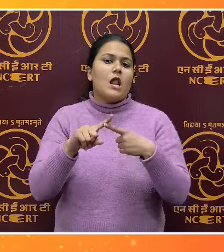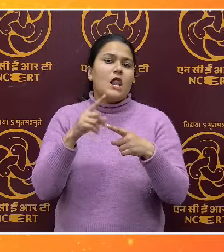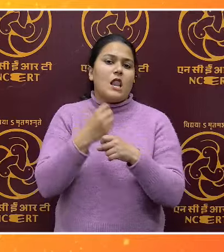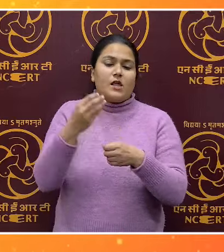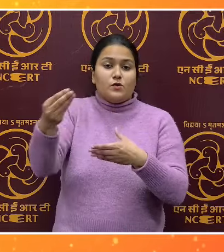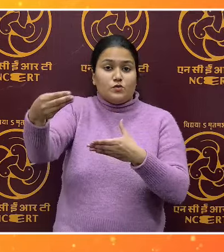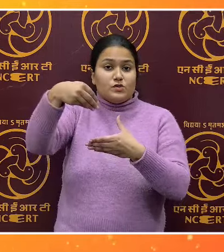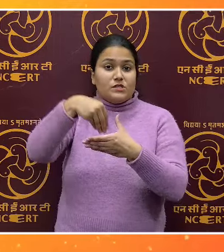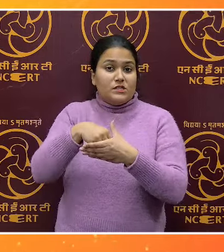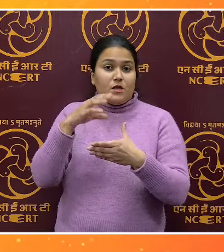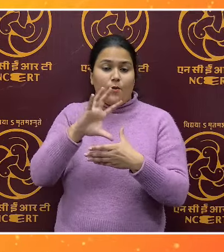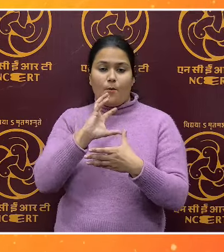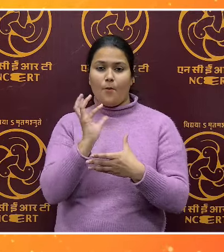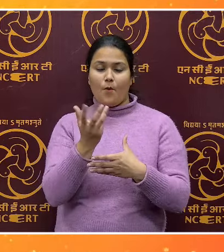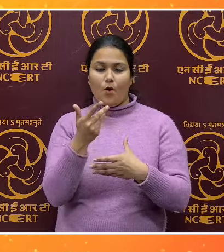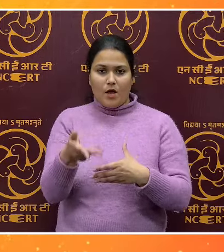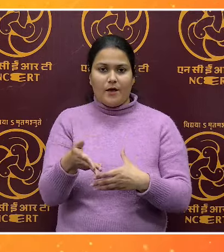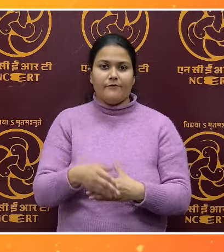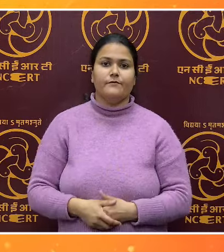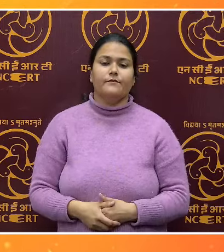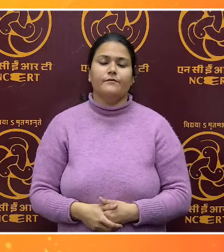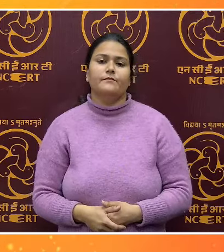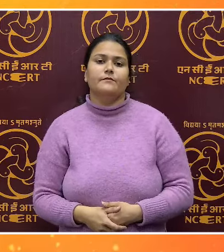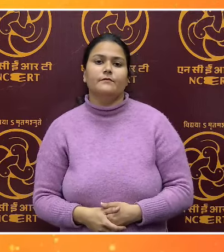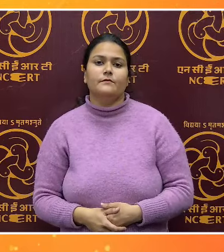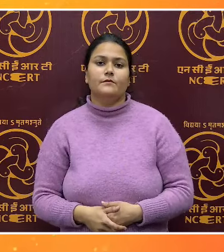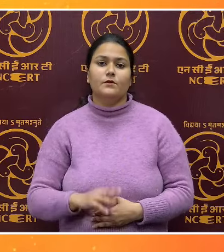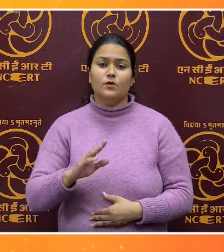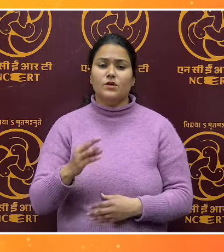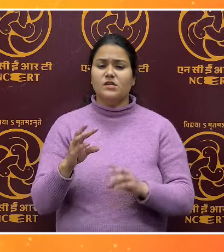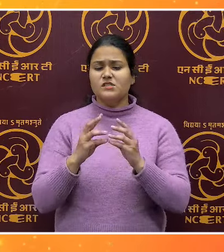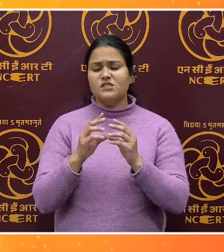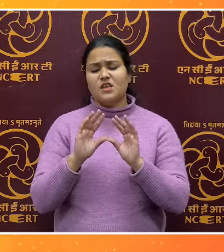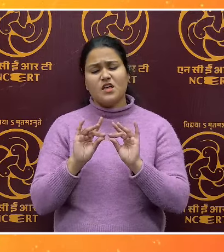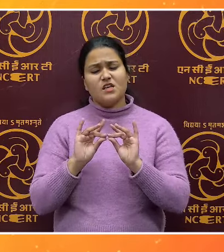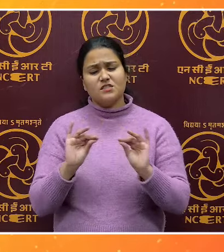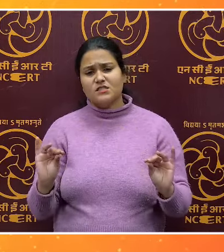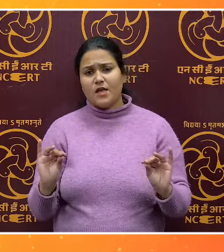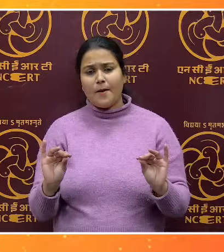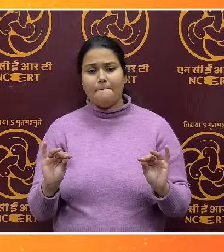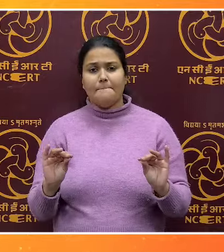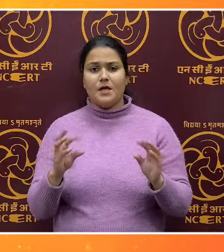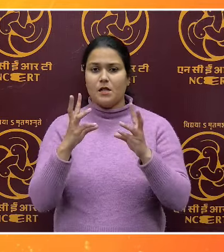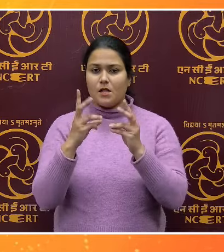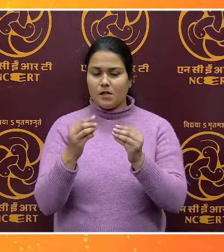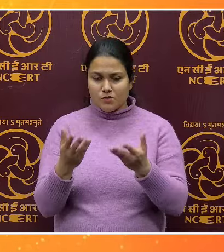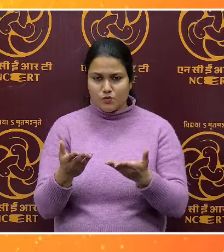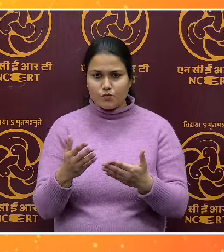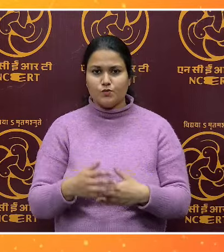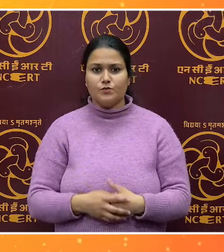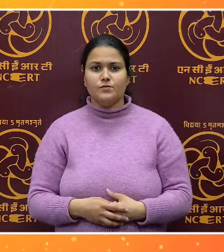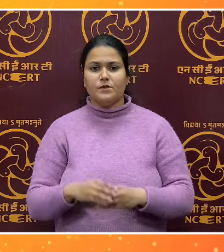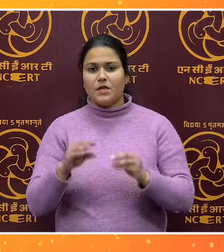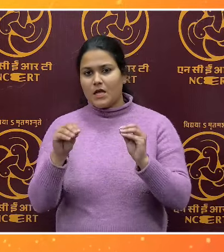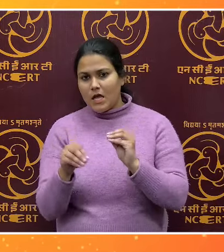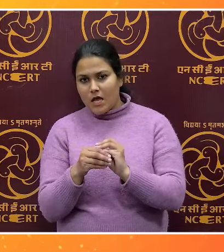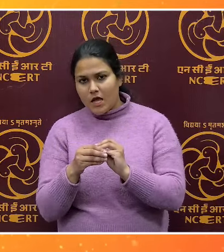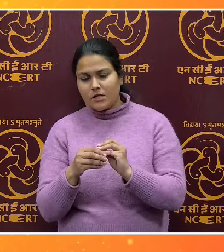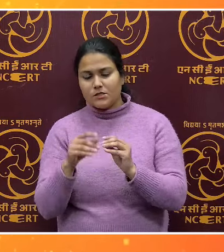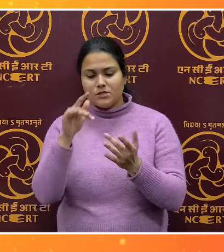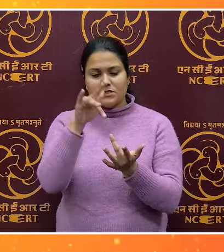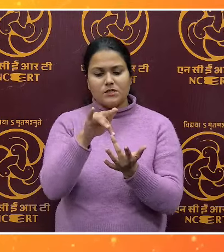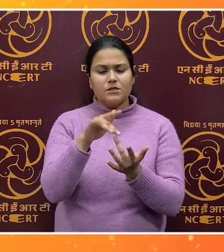inside the sphere, and by the simple calculation we can calculate the oxidation number of central metal